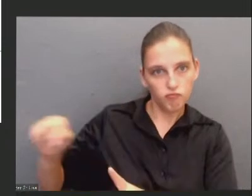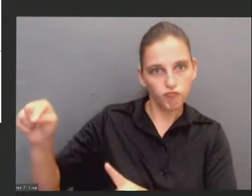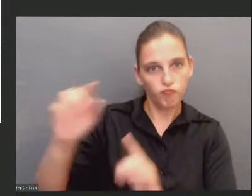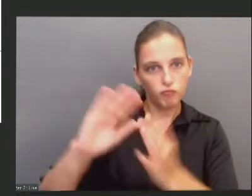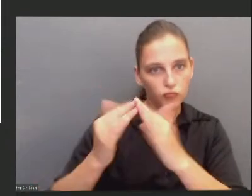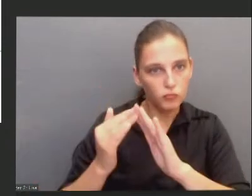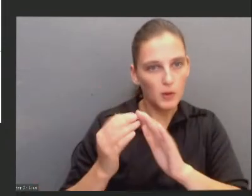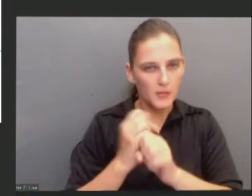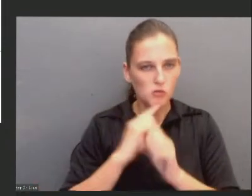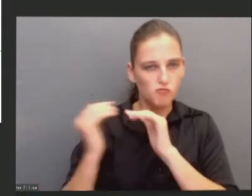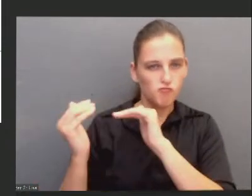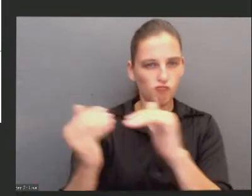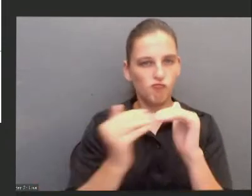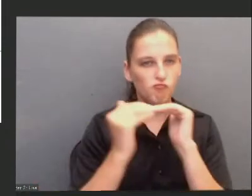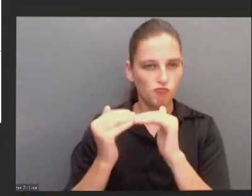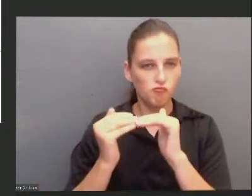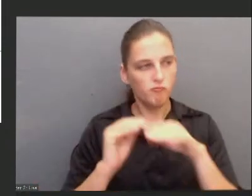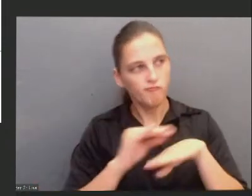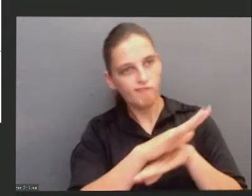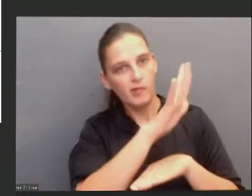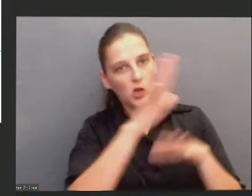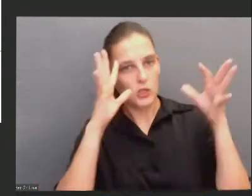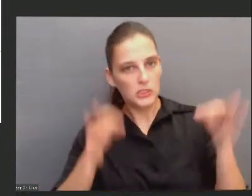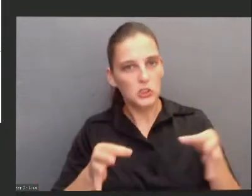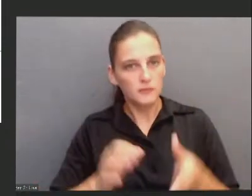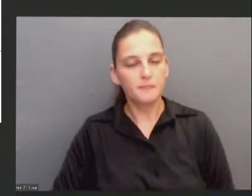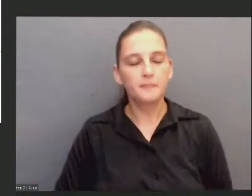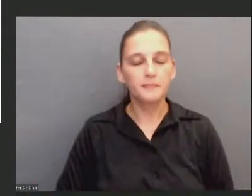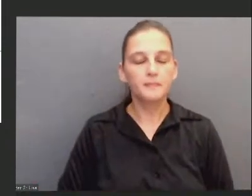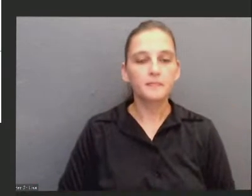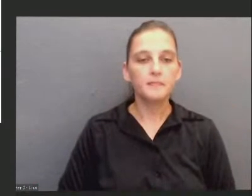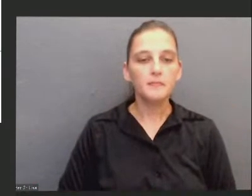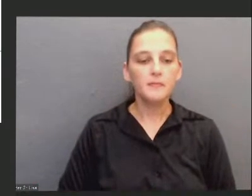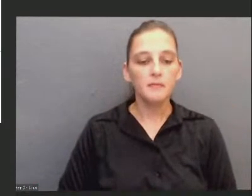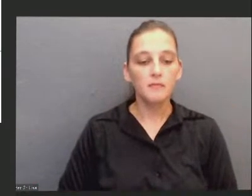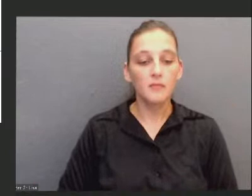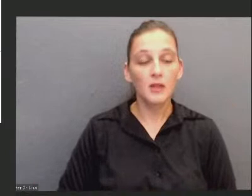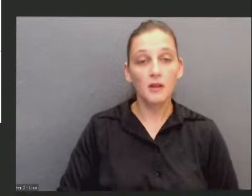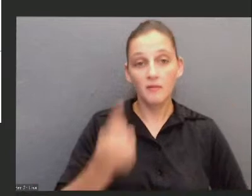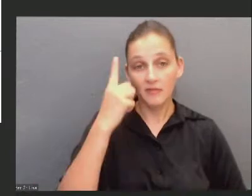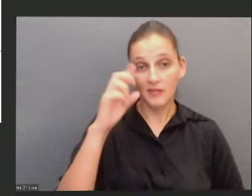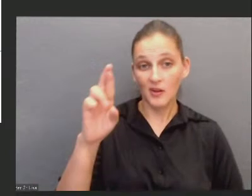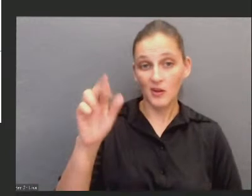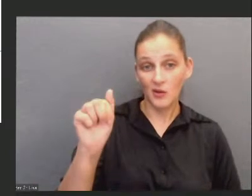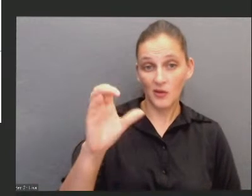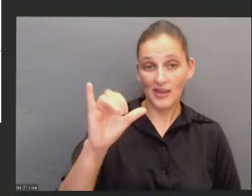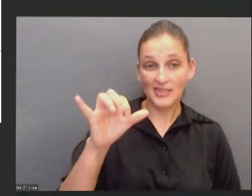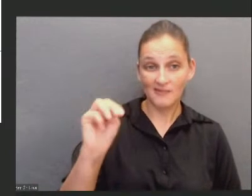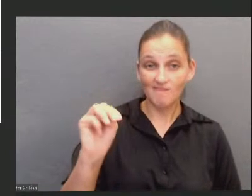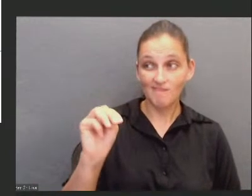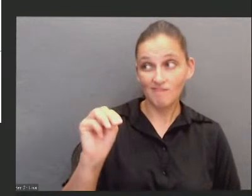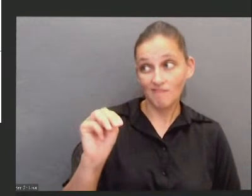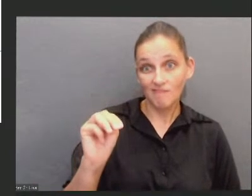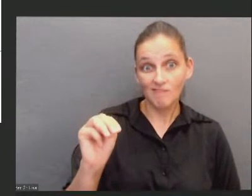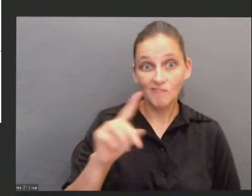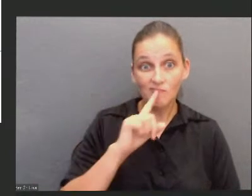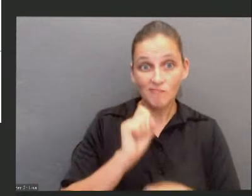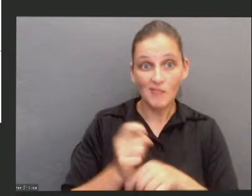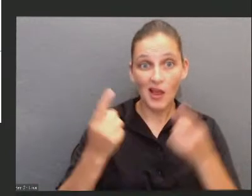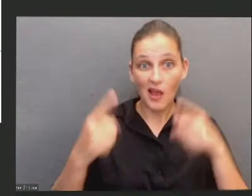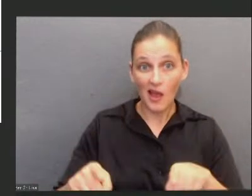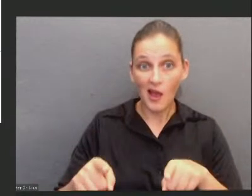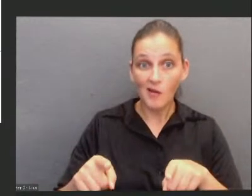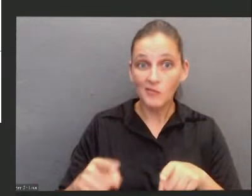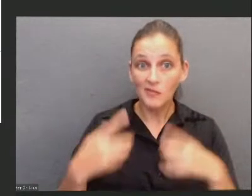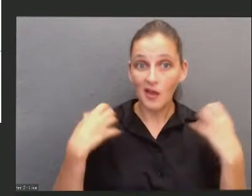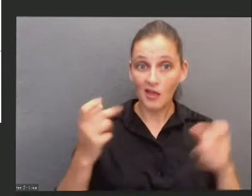decisions. We also recognize that racism does exist, and it exists in our healthcare system. And as such, the federal